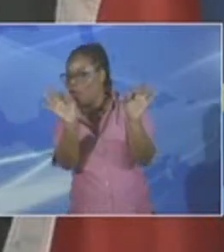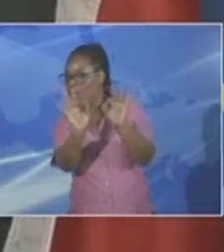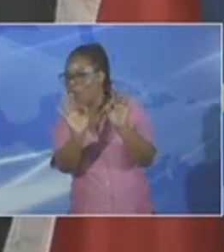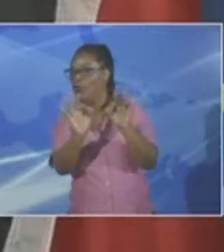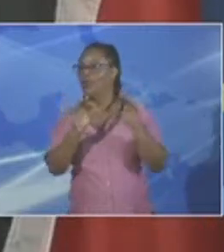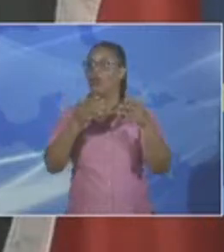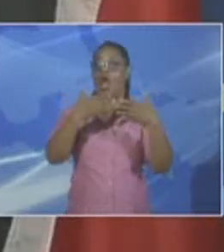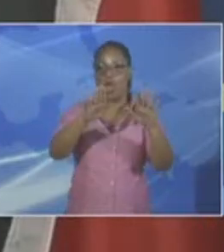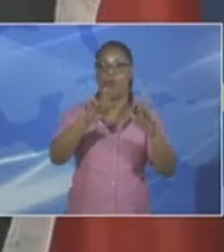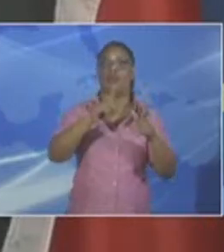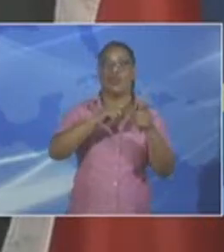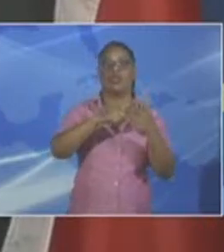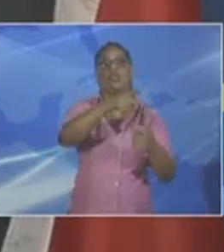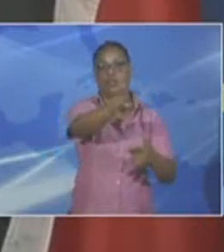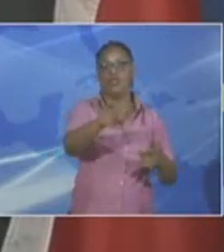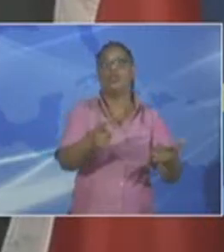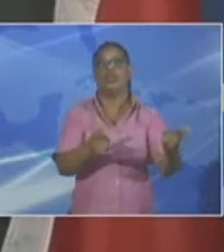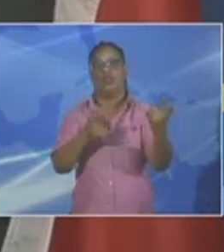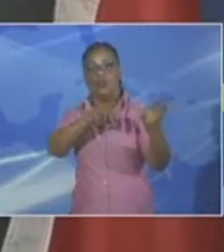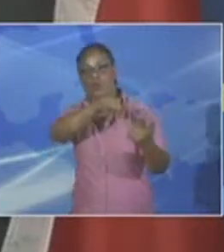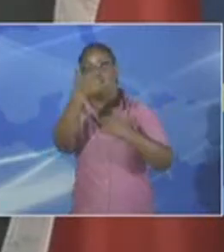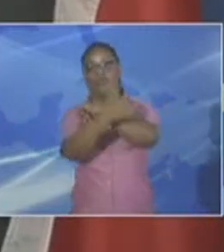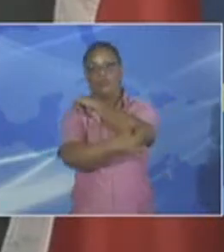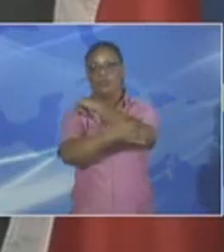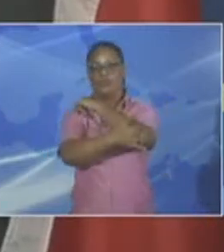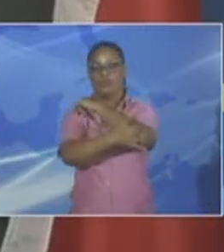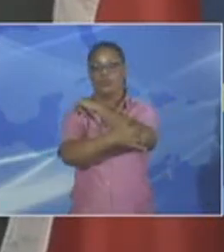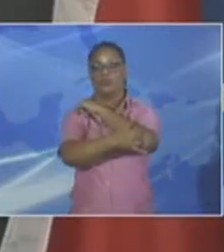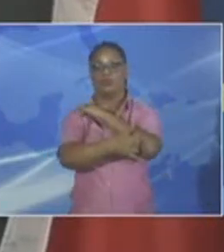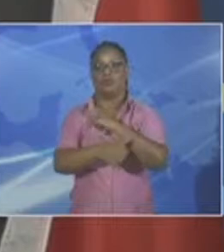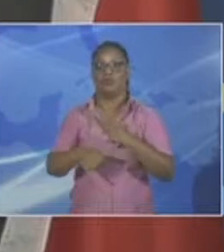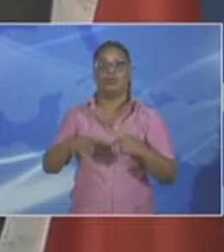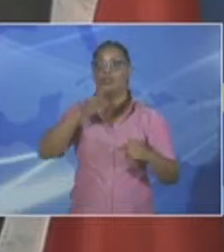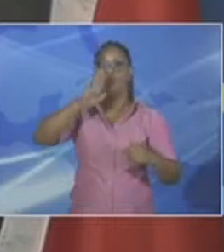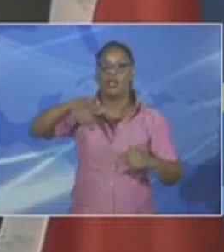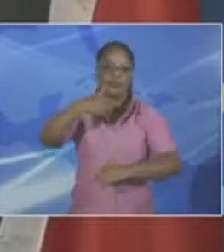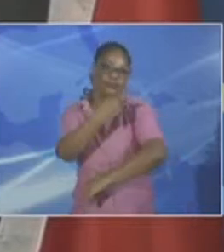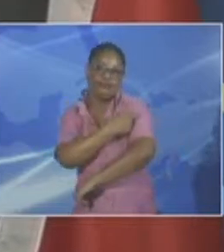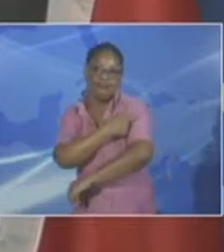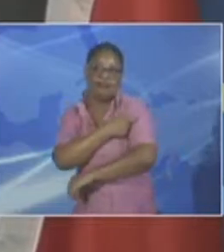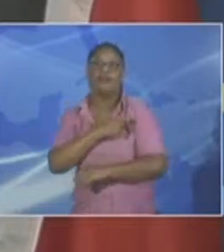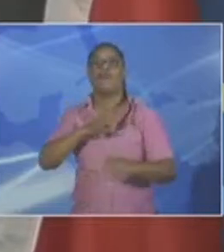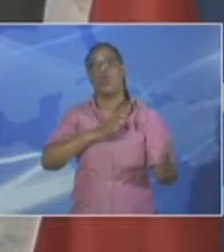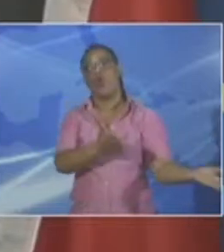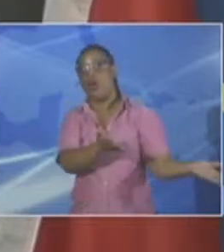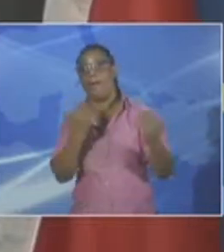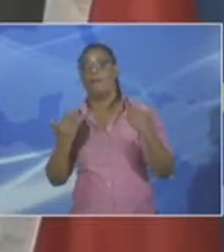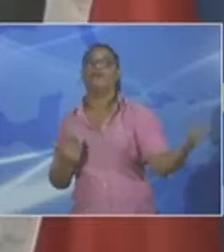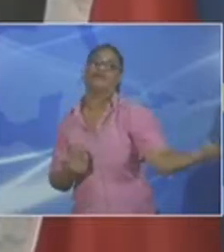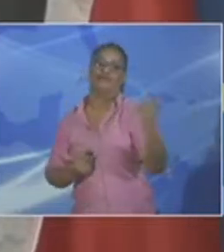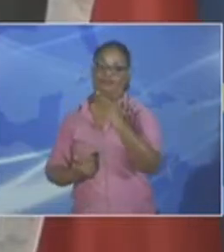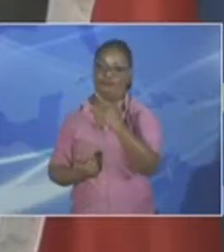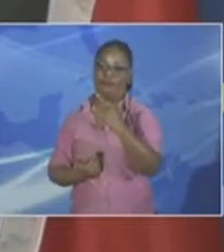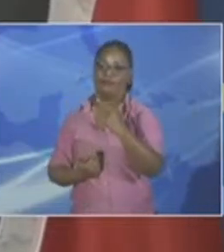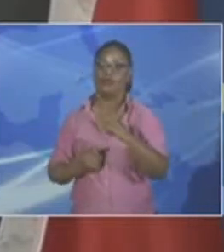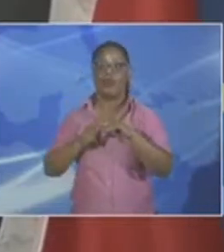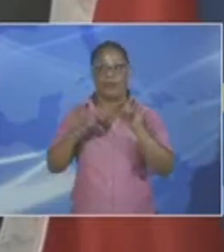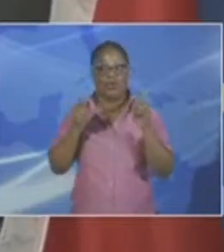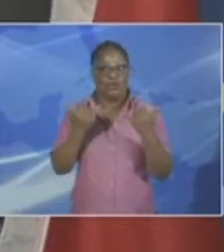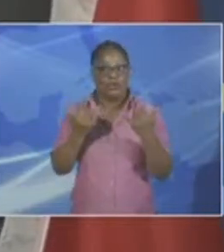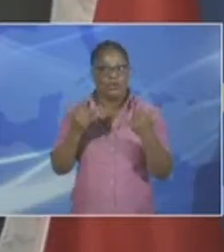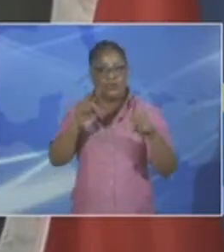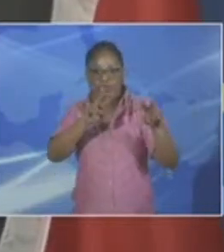So we just don't want to overdo it and then regret what we have done. So we will continue to be cautious,